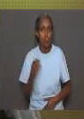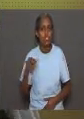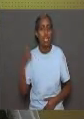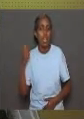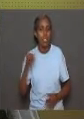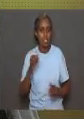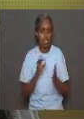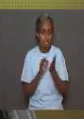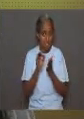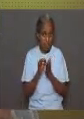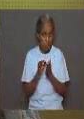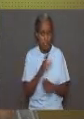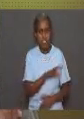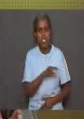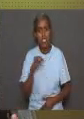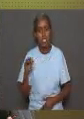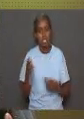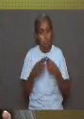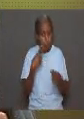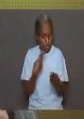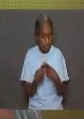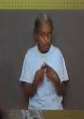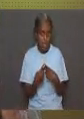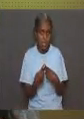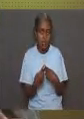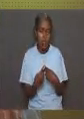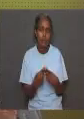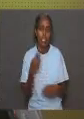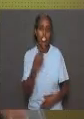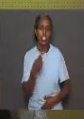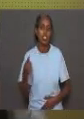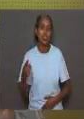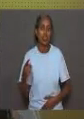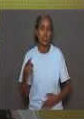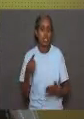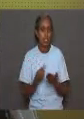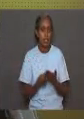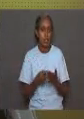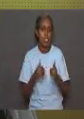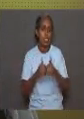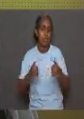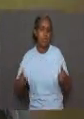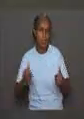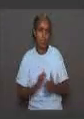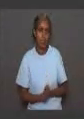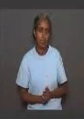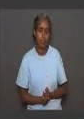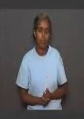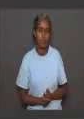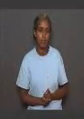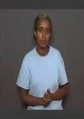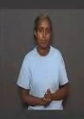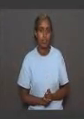other numbers and multiplied by each of them separately.